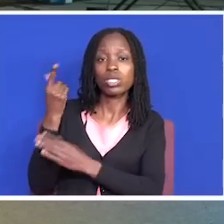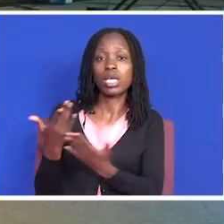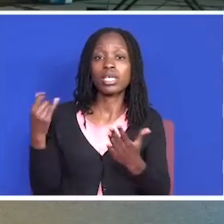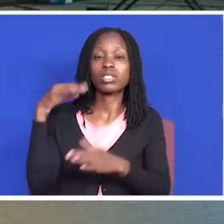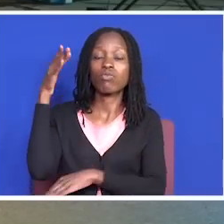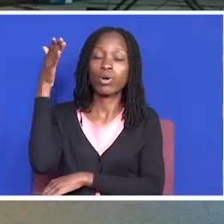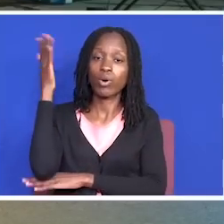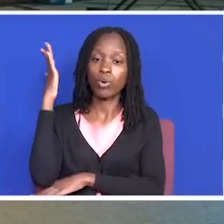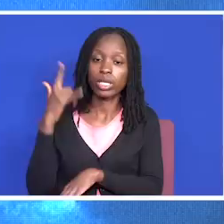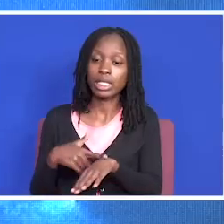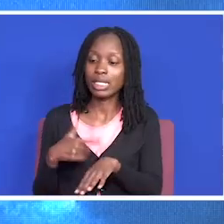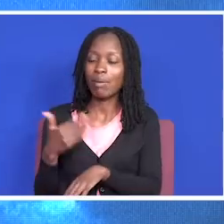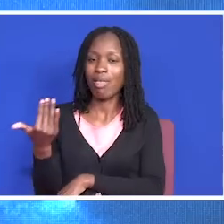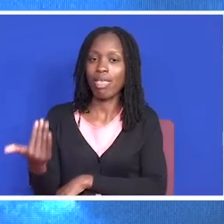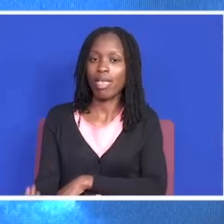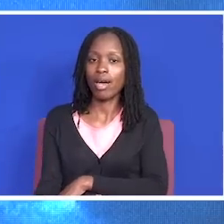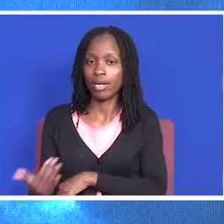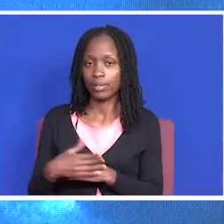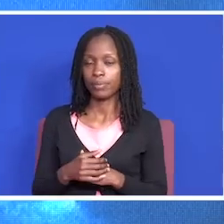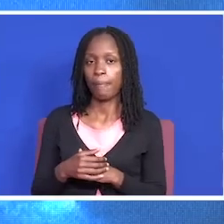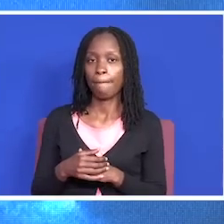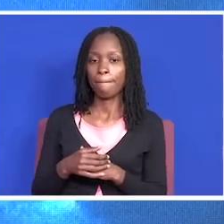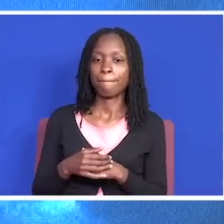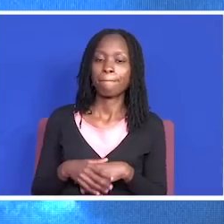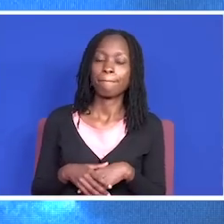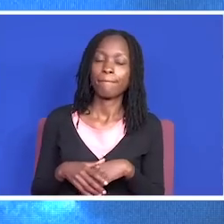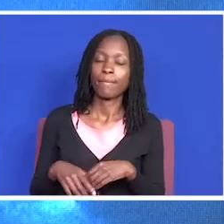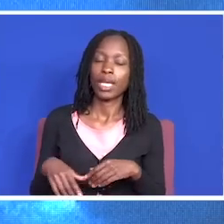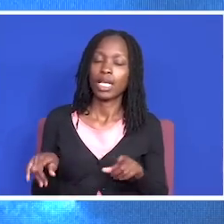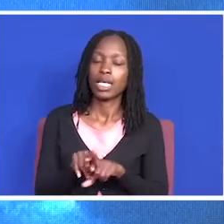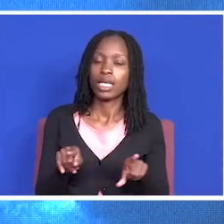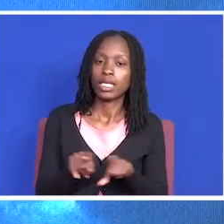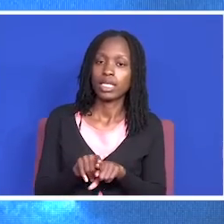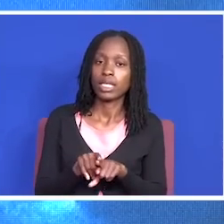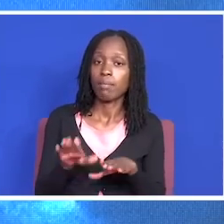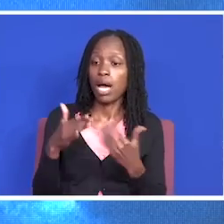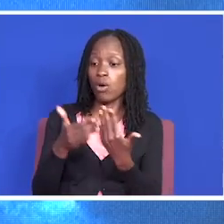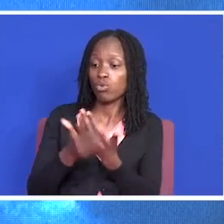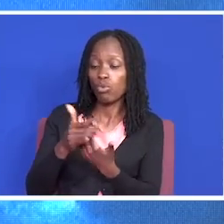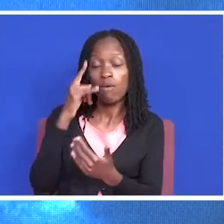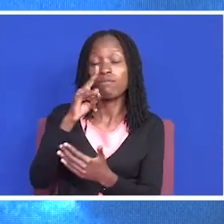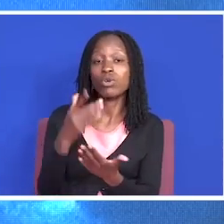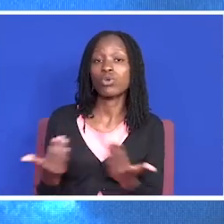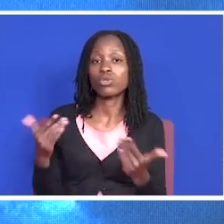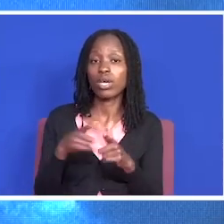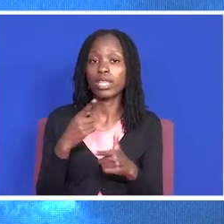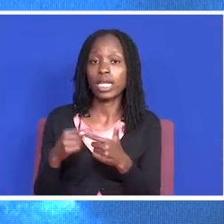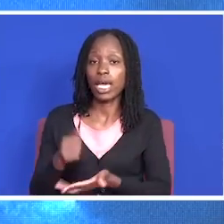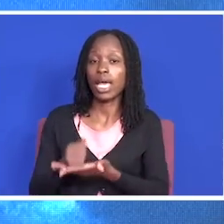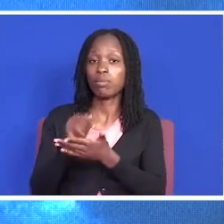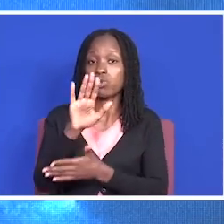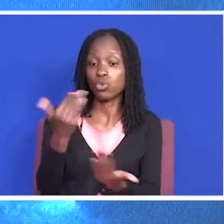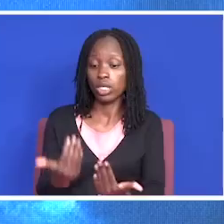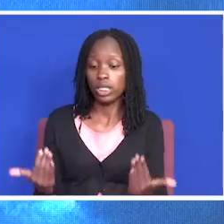of God that early, at a very early stage, the kind of father you are helps the baby to